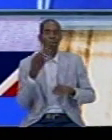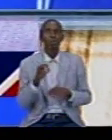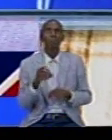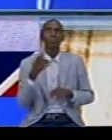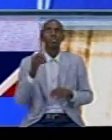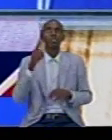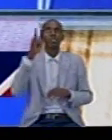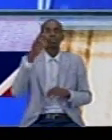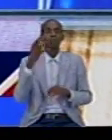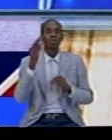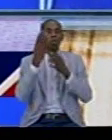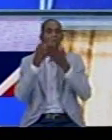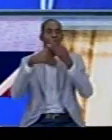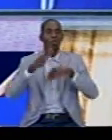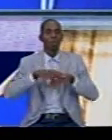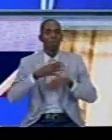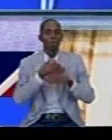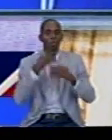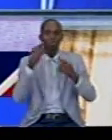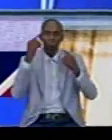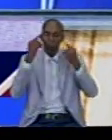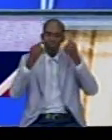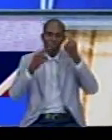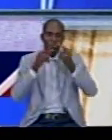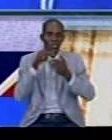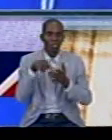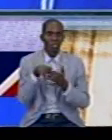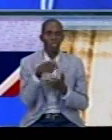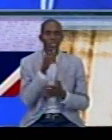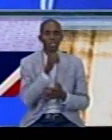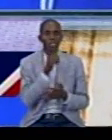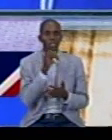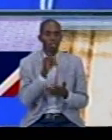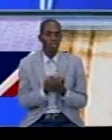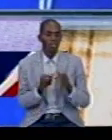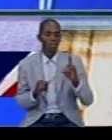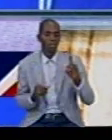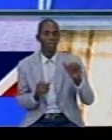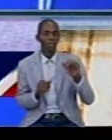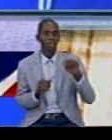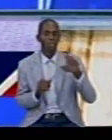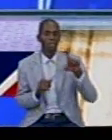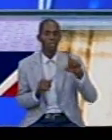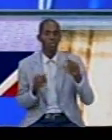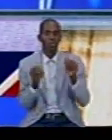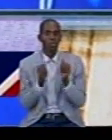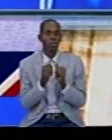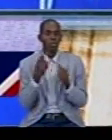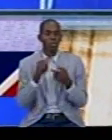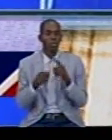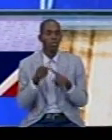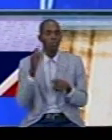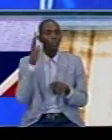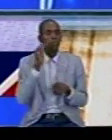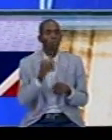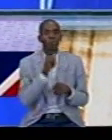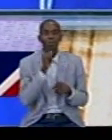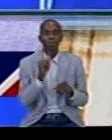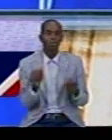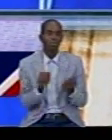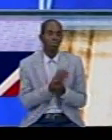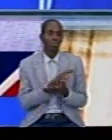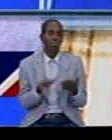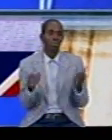heaven concerning this secret, that Daniel and his fellows should not